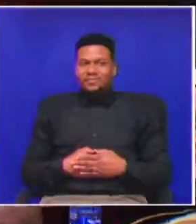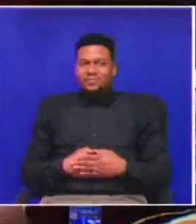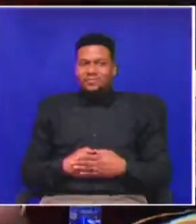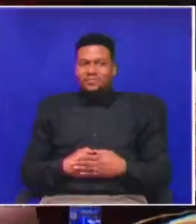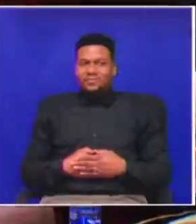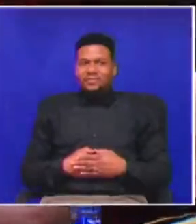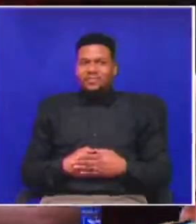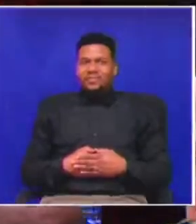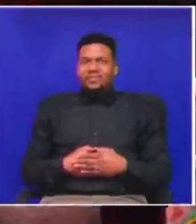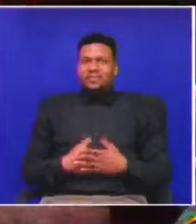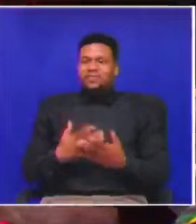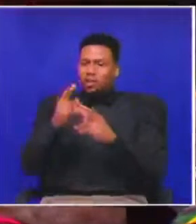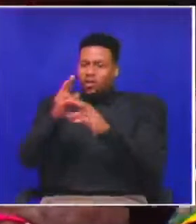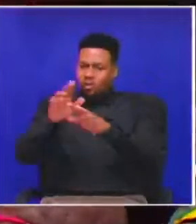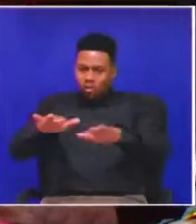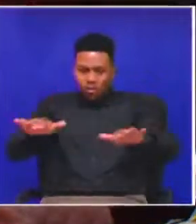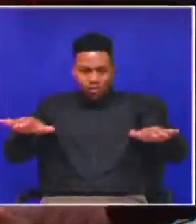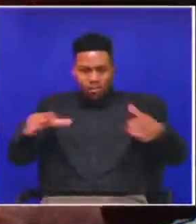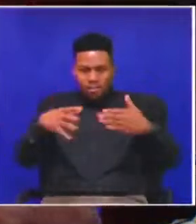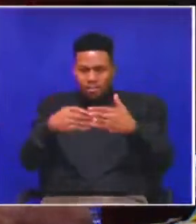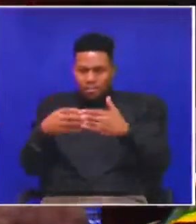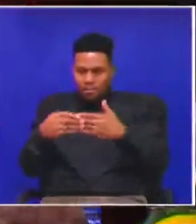Order, honorable members.